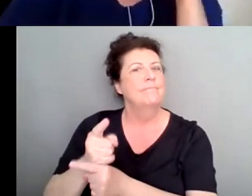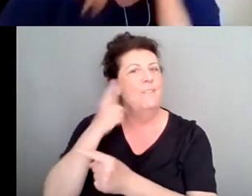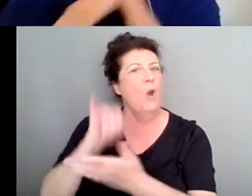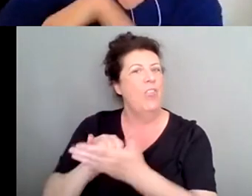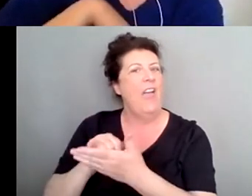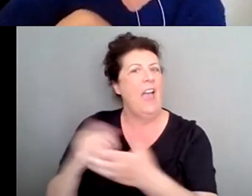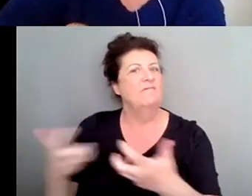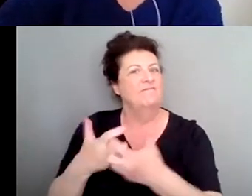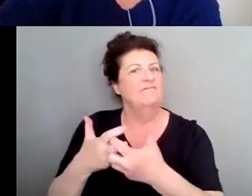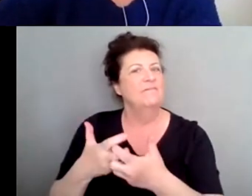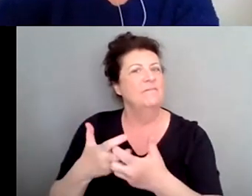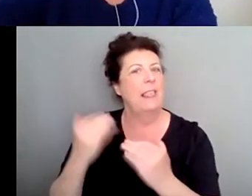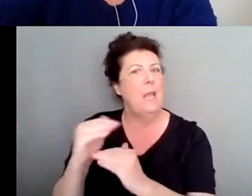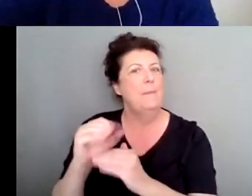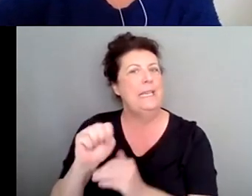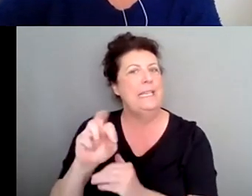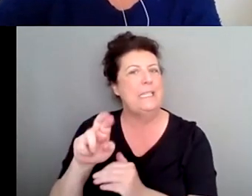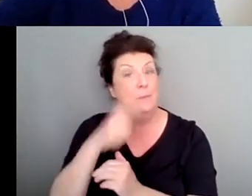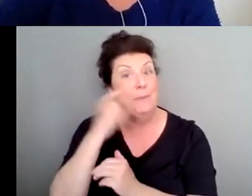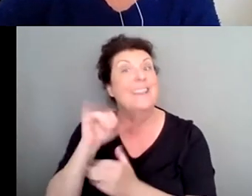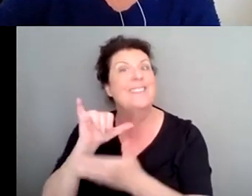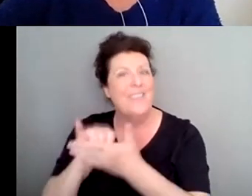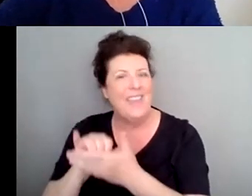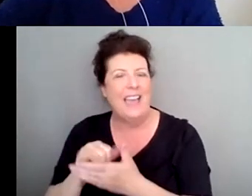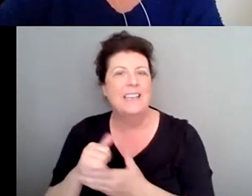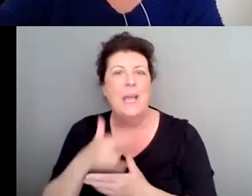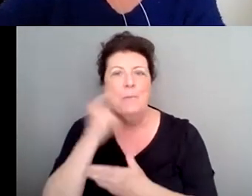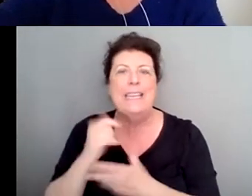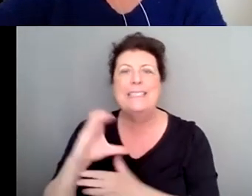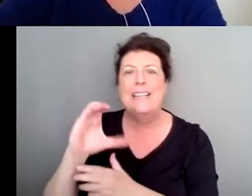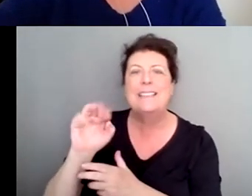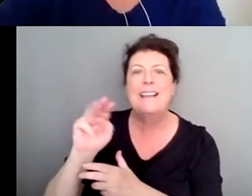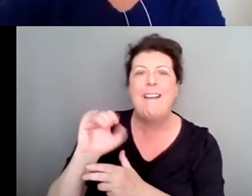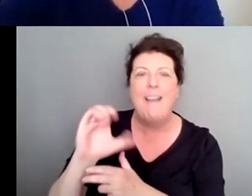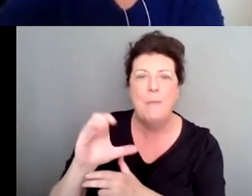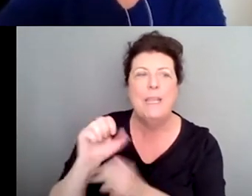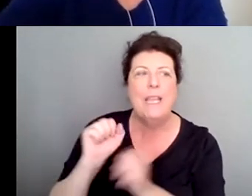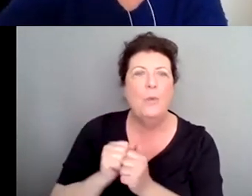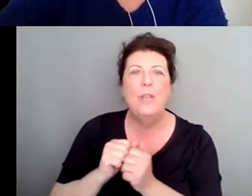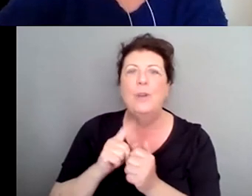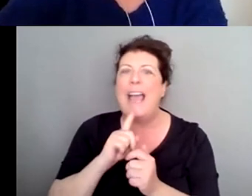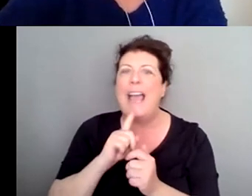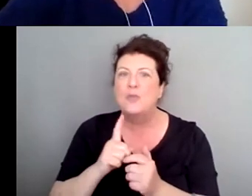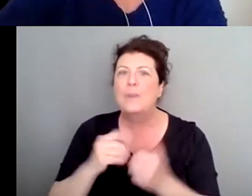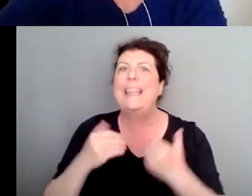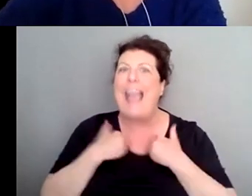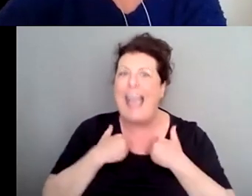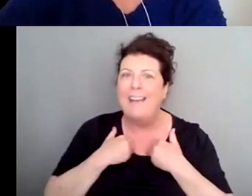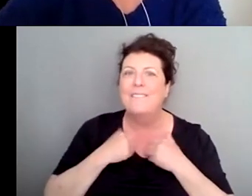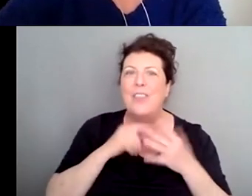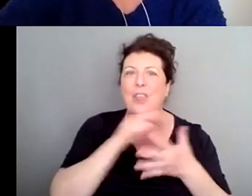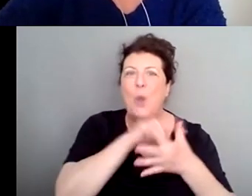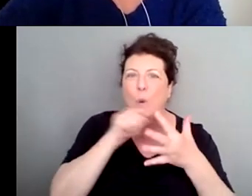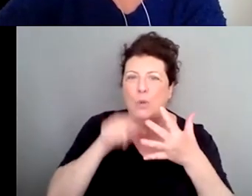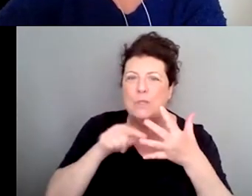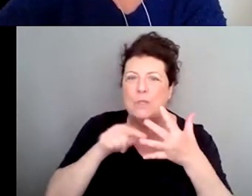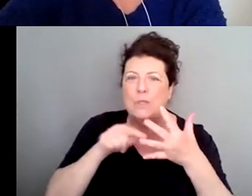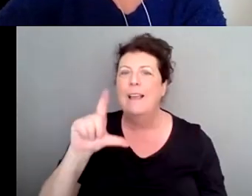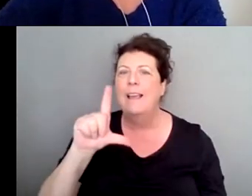like in a, in a run of a comic, we were able to really kind of like land those cliffhangers in a big way.